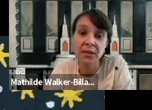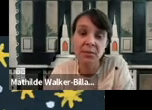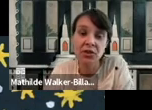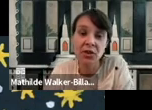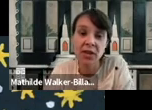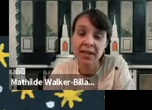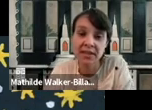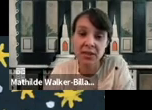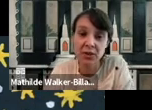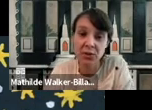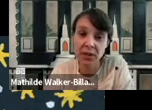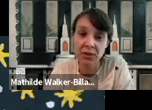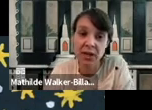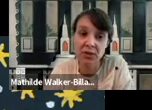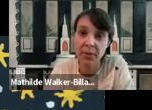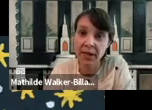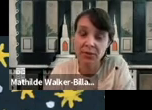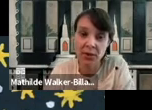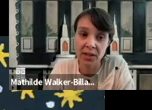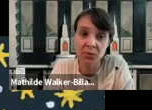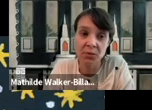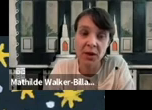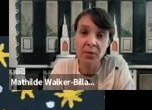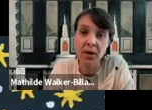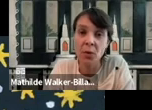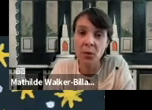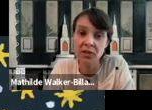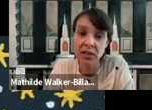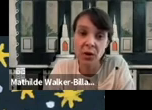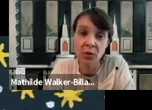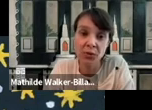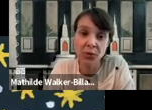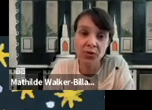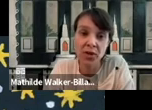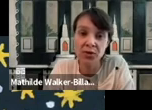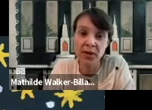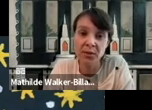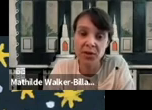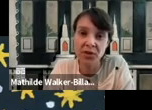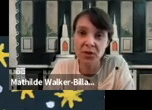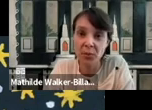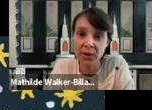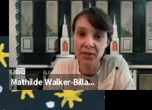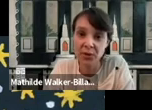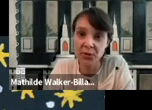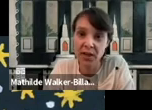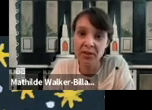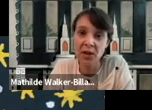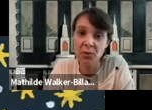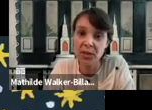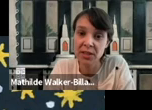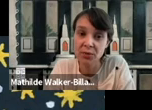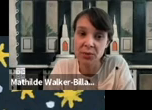for exhibition and senior curator at the American Folk Art Museum, where she overviewed the exhibition Morris